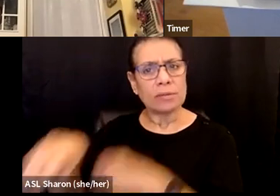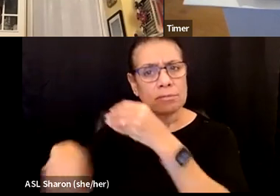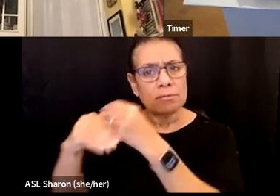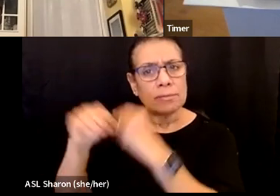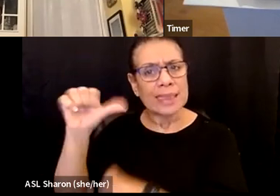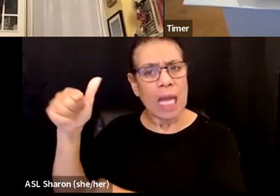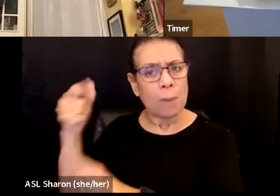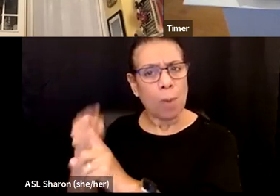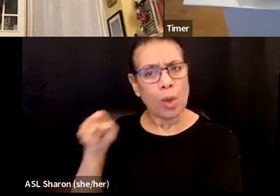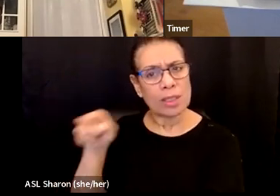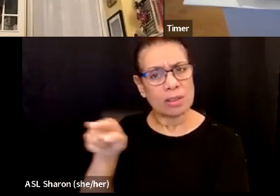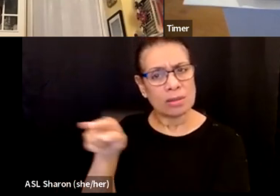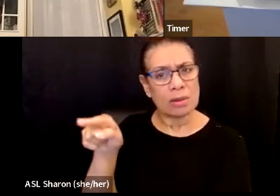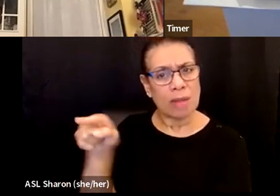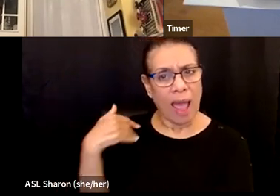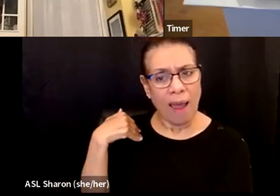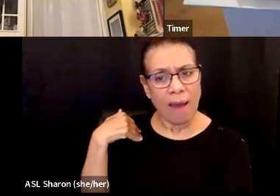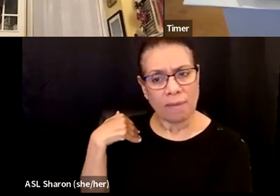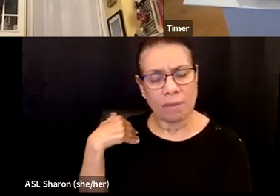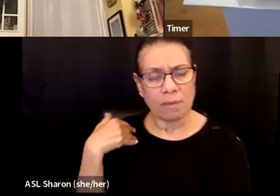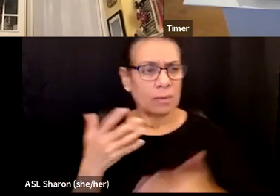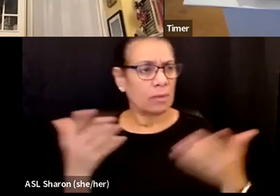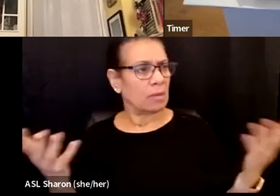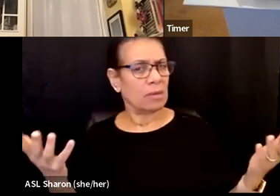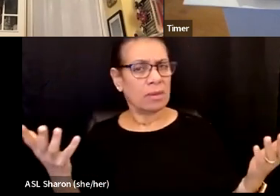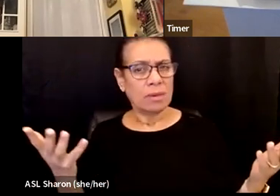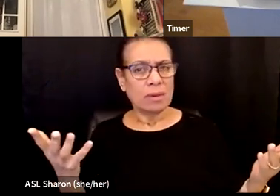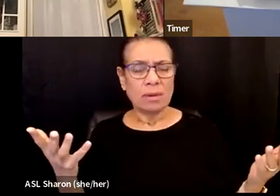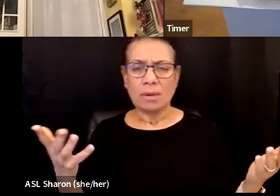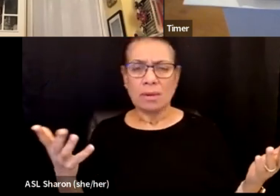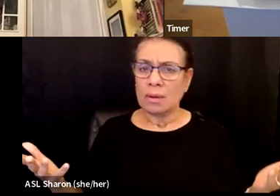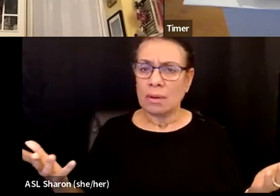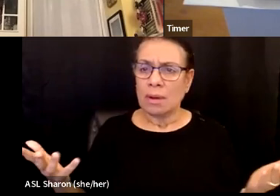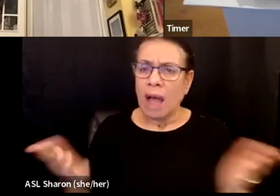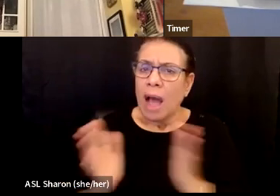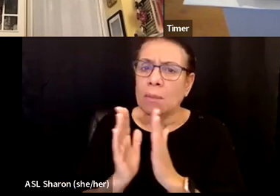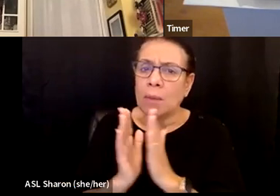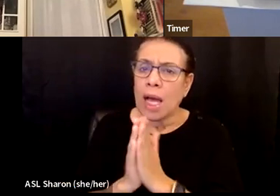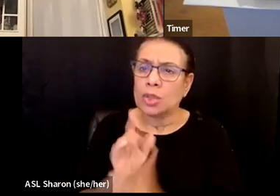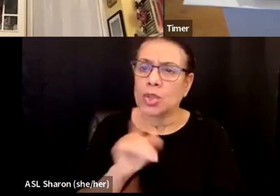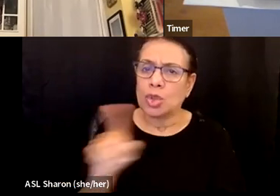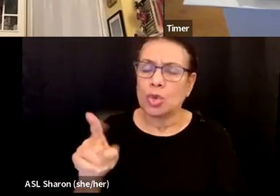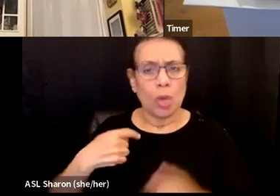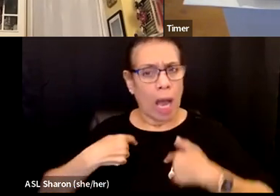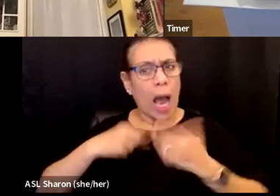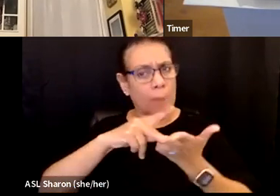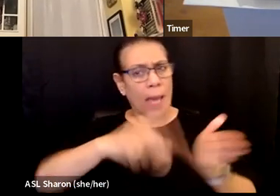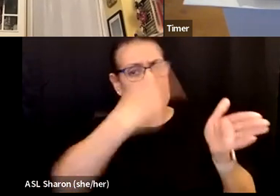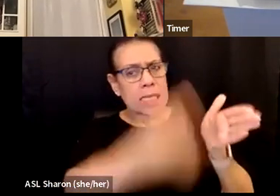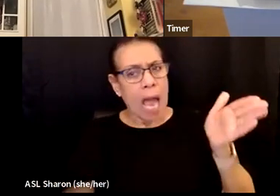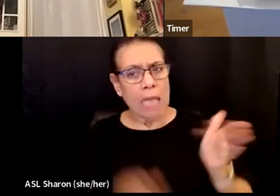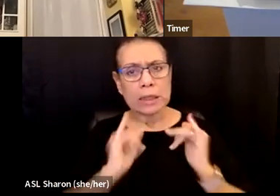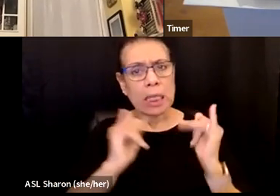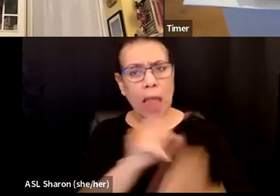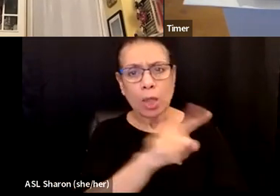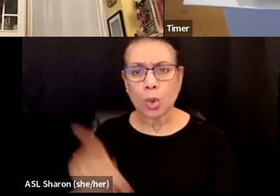point i'm asking everyone here all of you here i'm a taxpayer just like